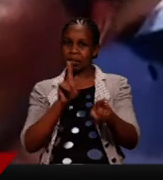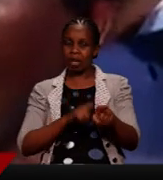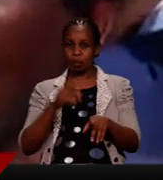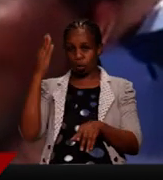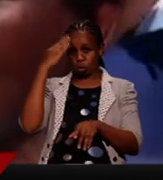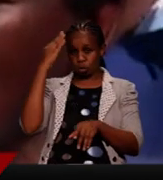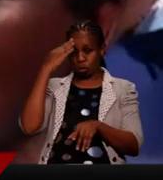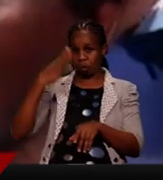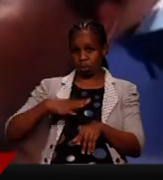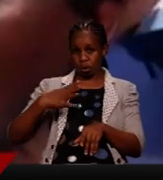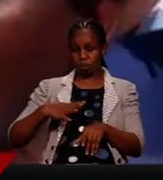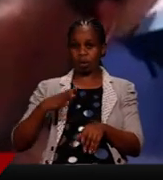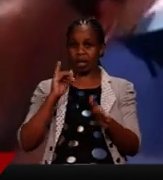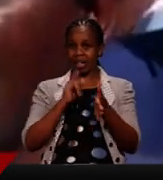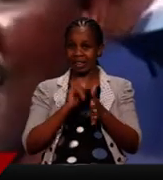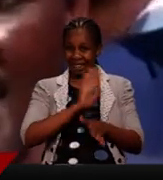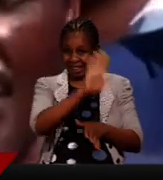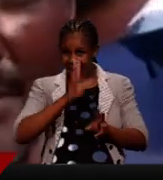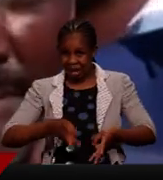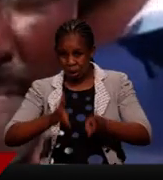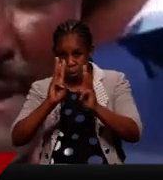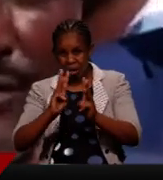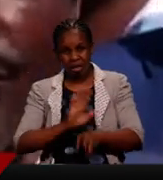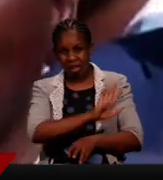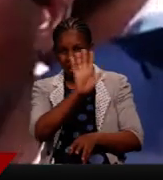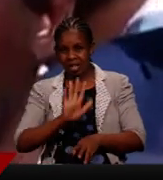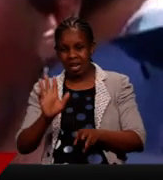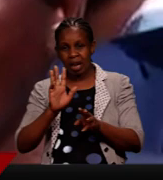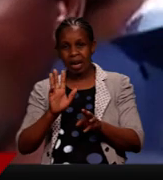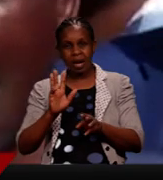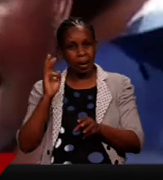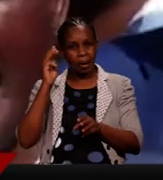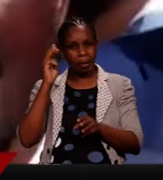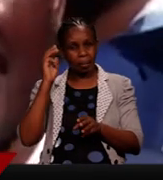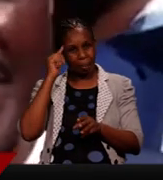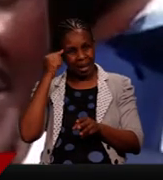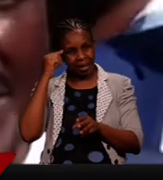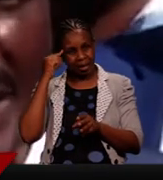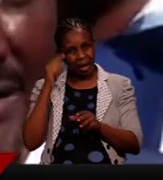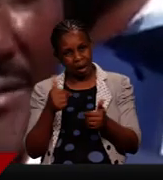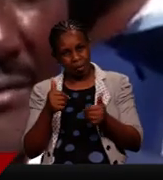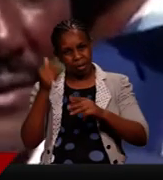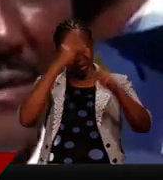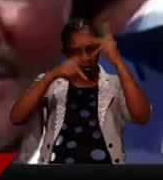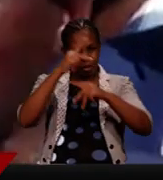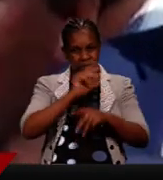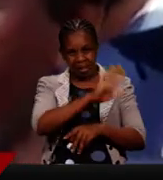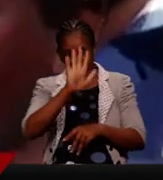before, wale ambao tunajua menendo yao, uwazi wao, mafikra